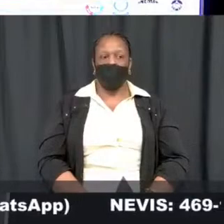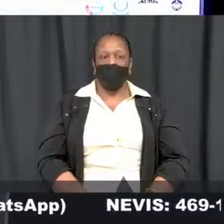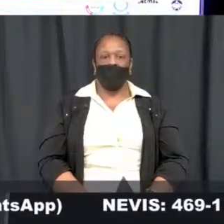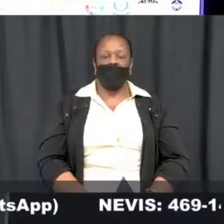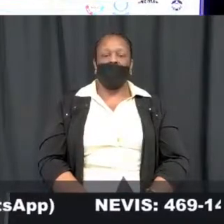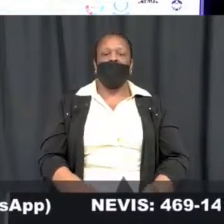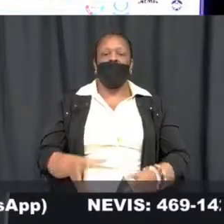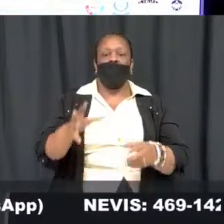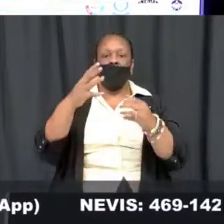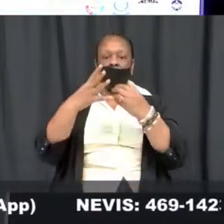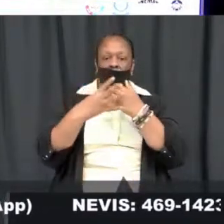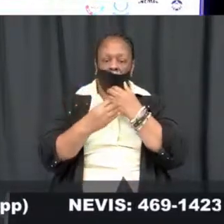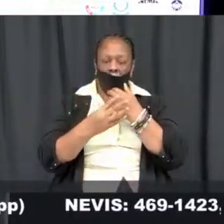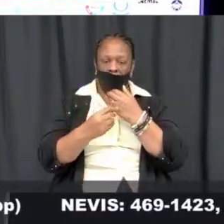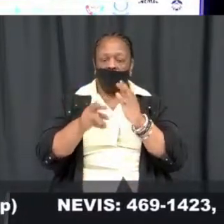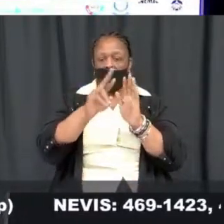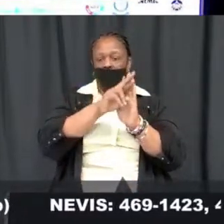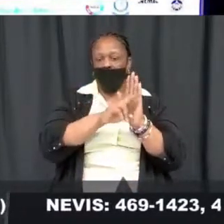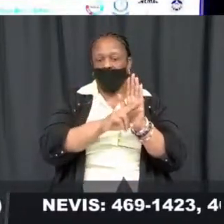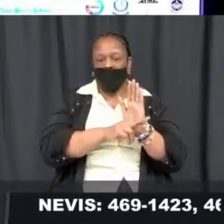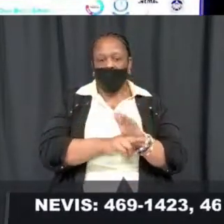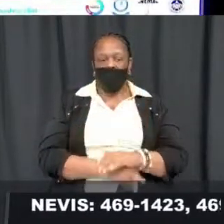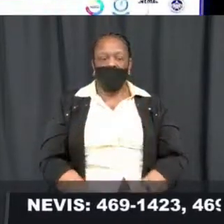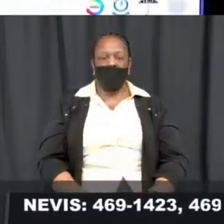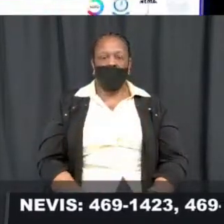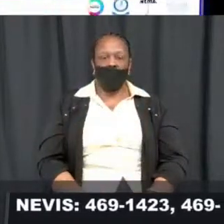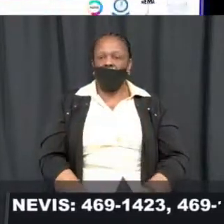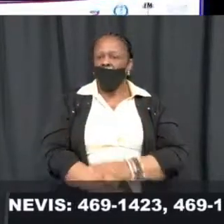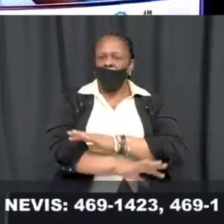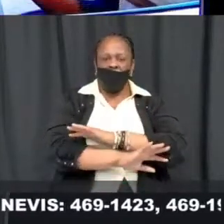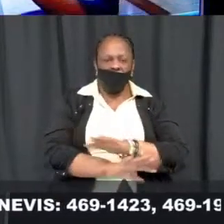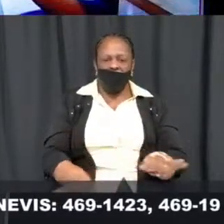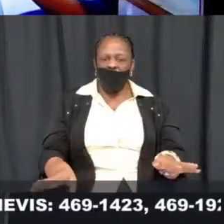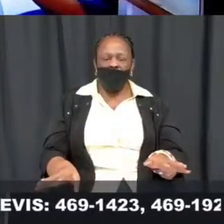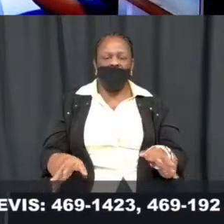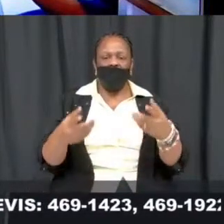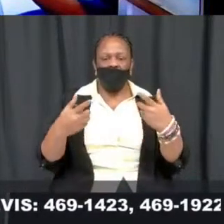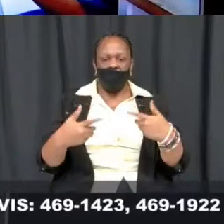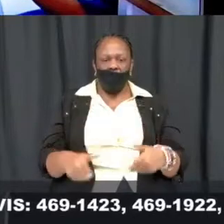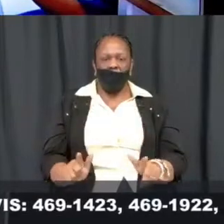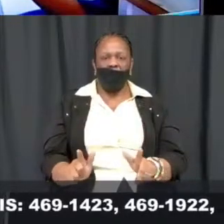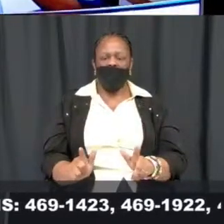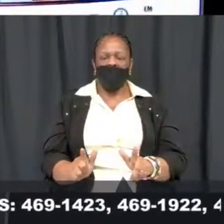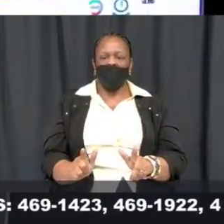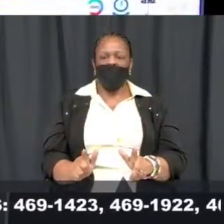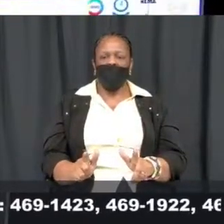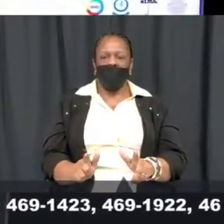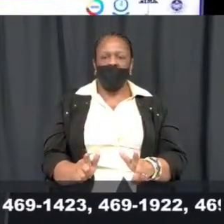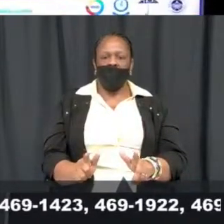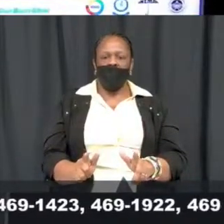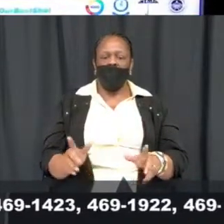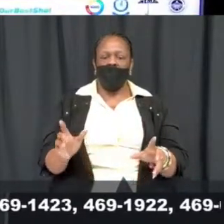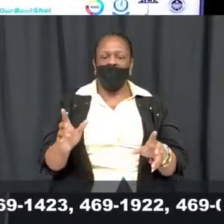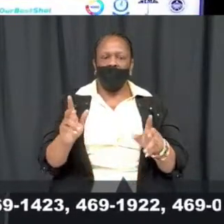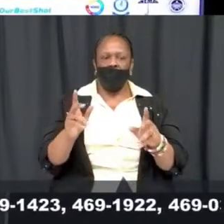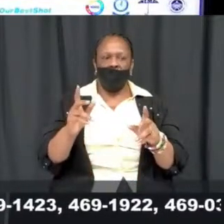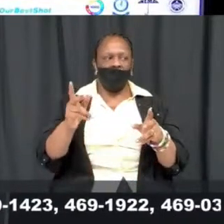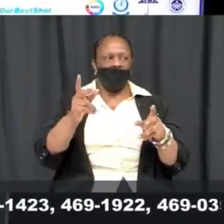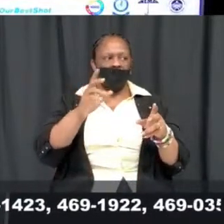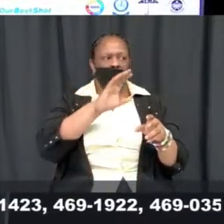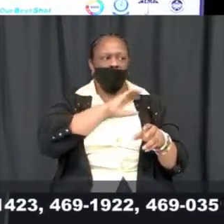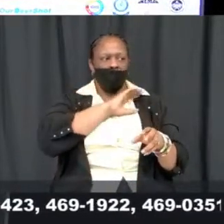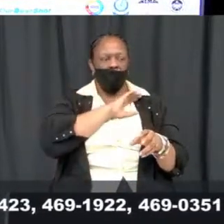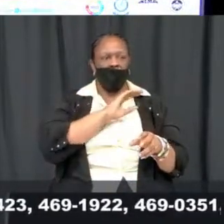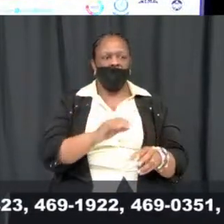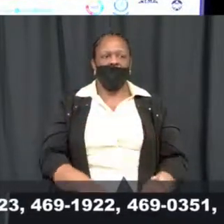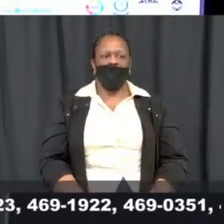laid out before us. Don't give the police a hard time. Cromwell don't like it when health call him all types of hours asking him to